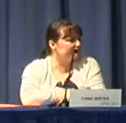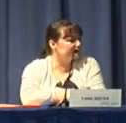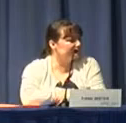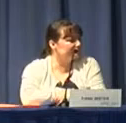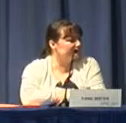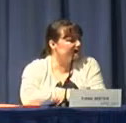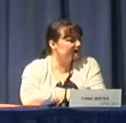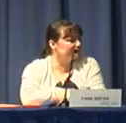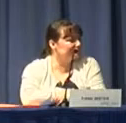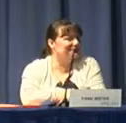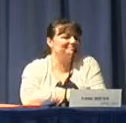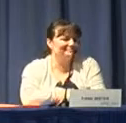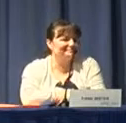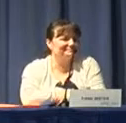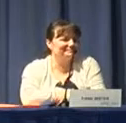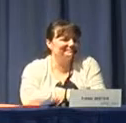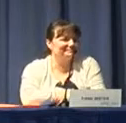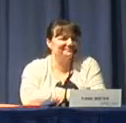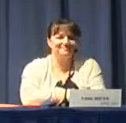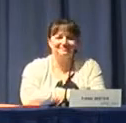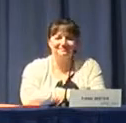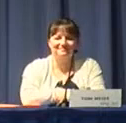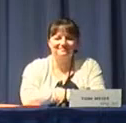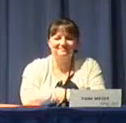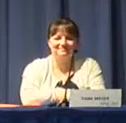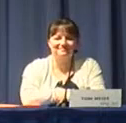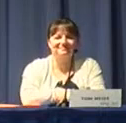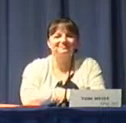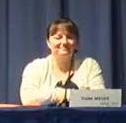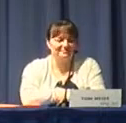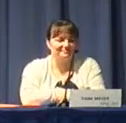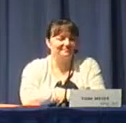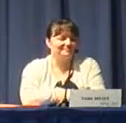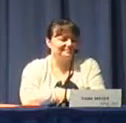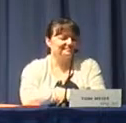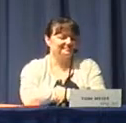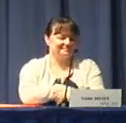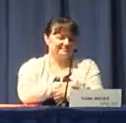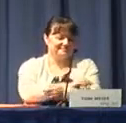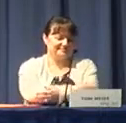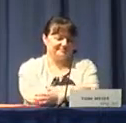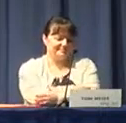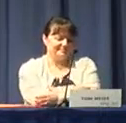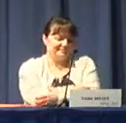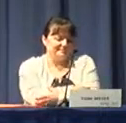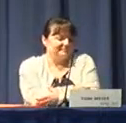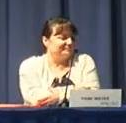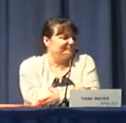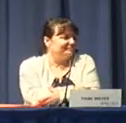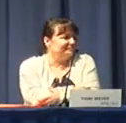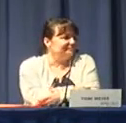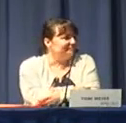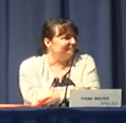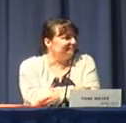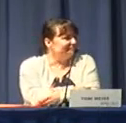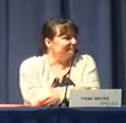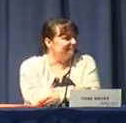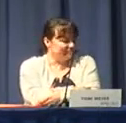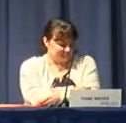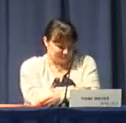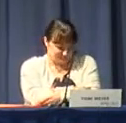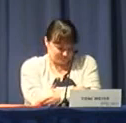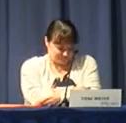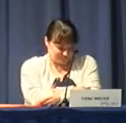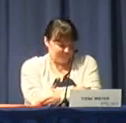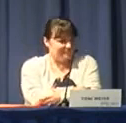a great place to start. So we want to thank you so much for being here. We appreciate you and taking time out of